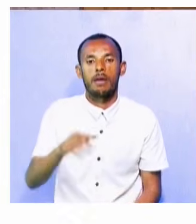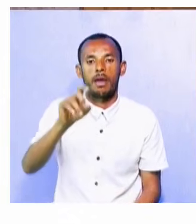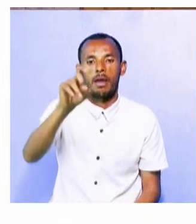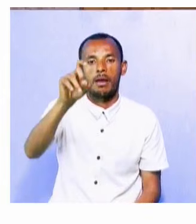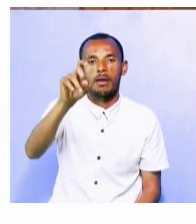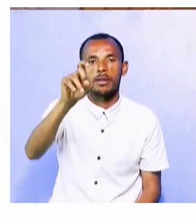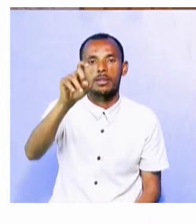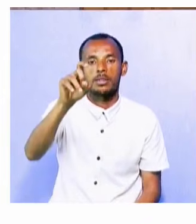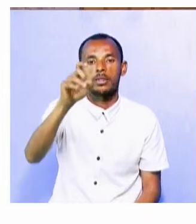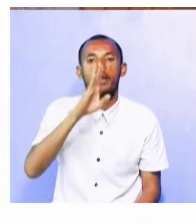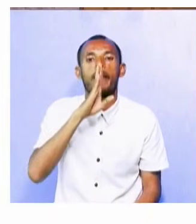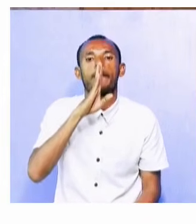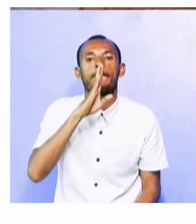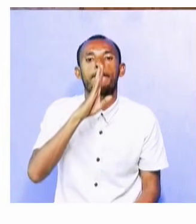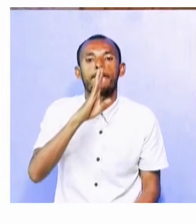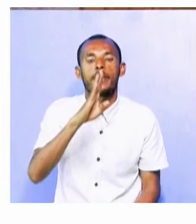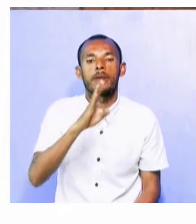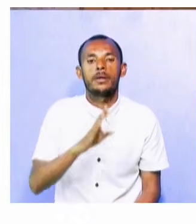X be